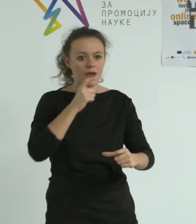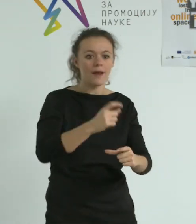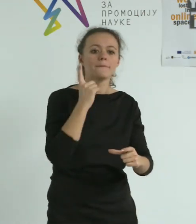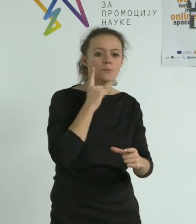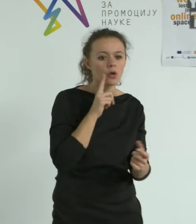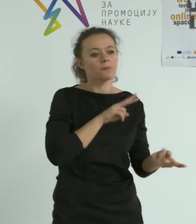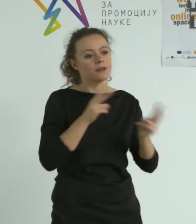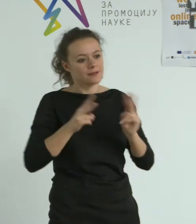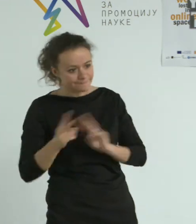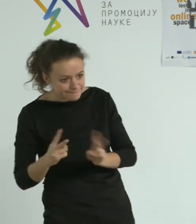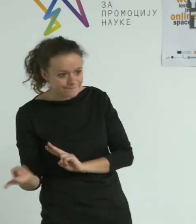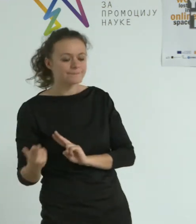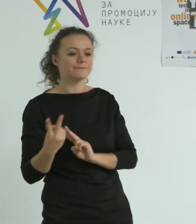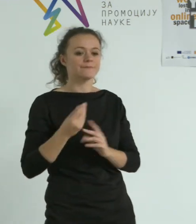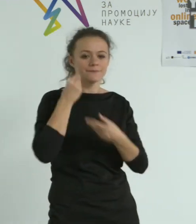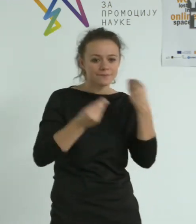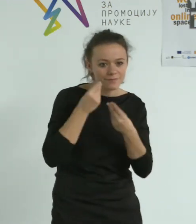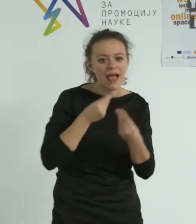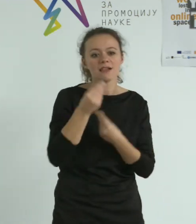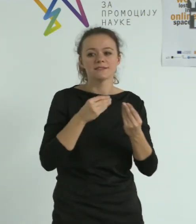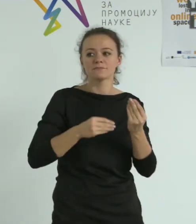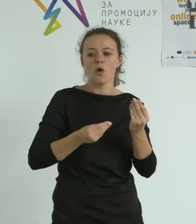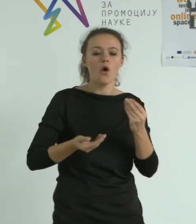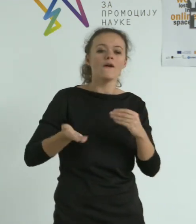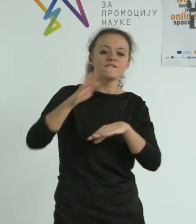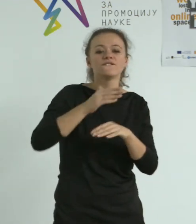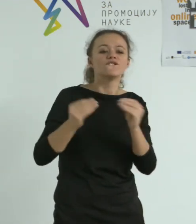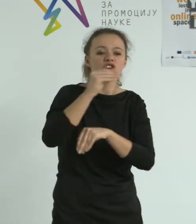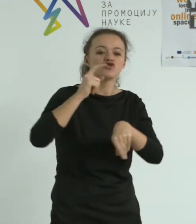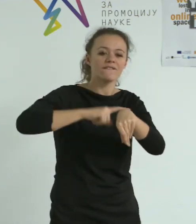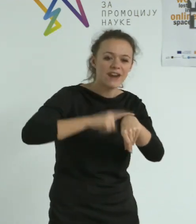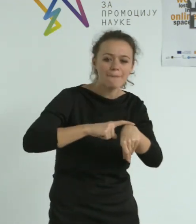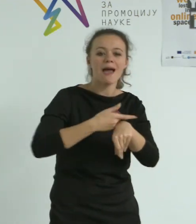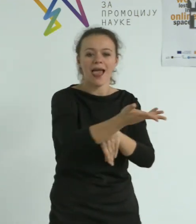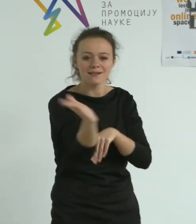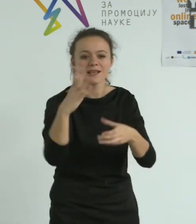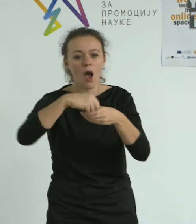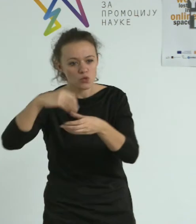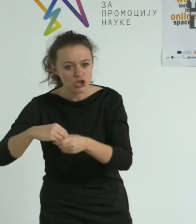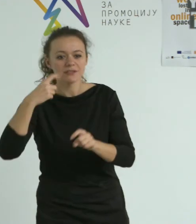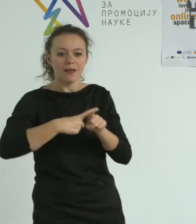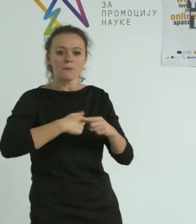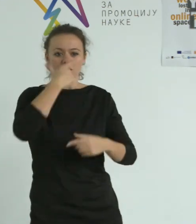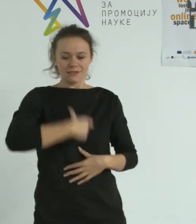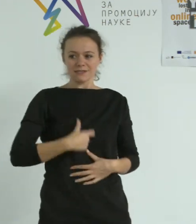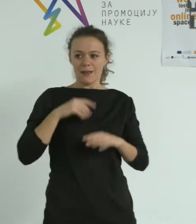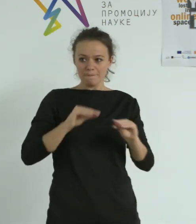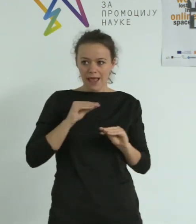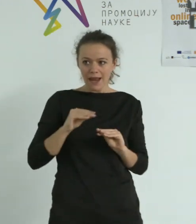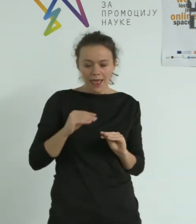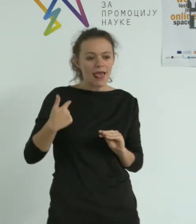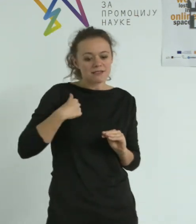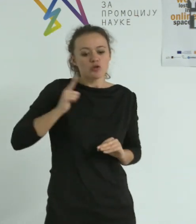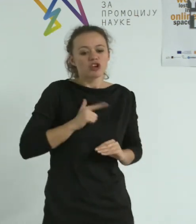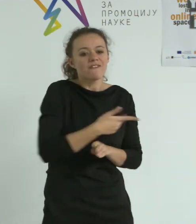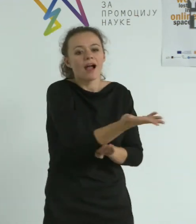trying to discuss. So it was extra time for them and for me, but I expect that they probably learned